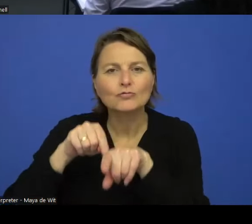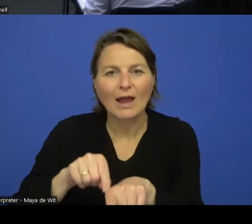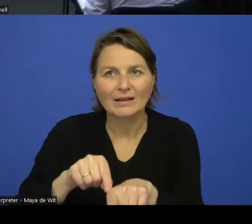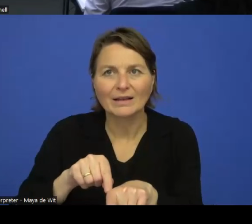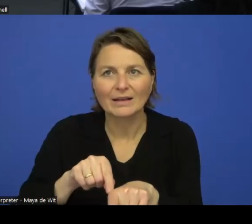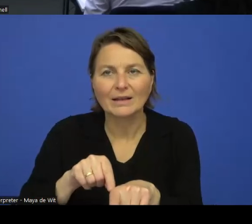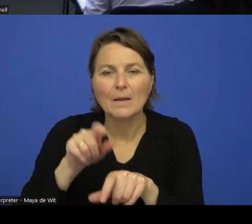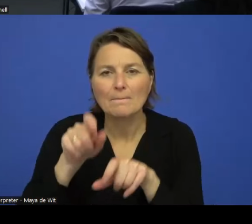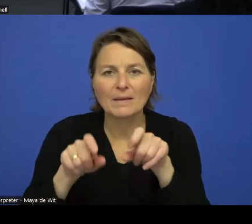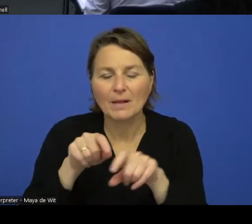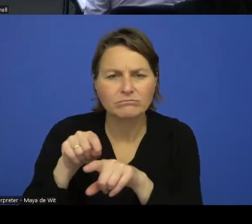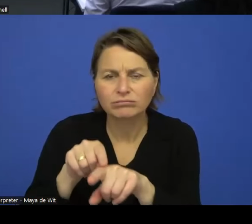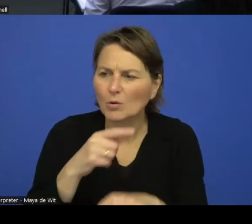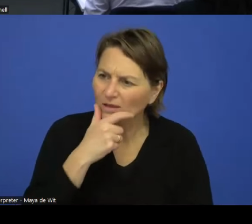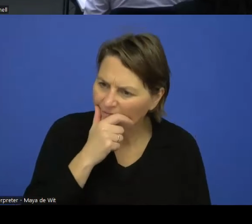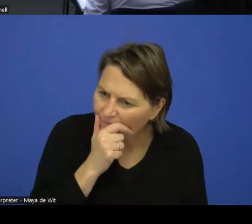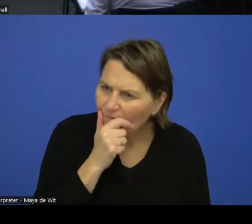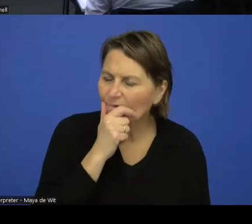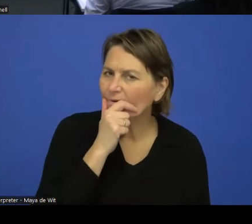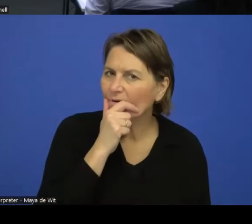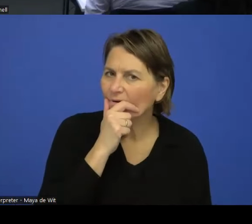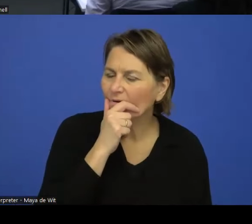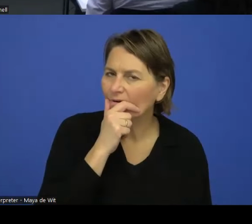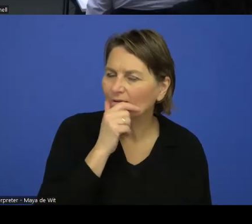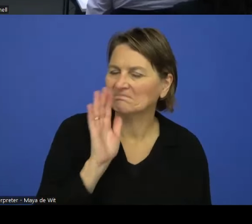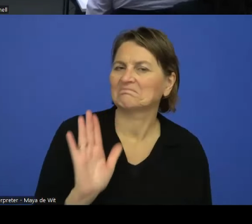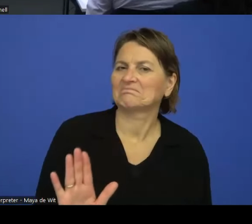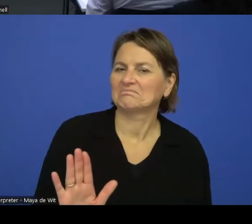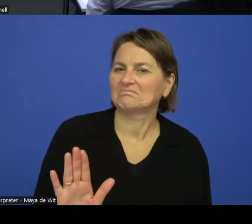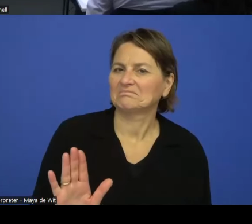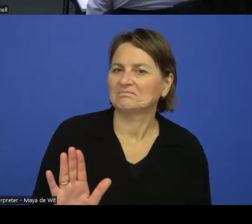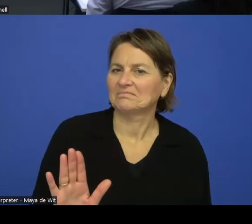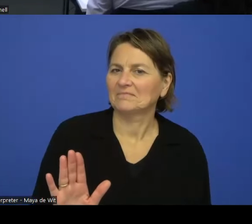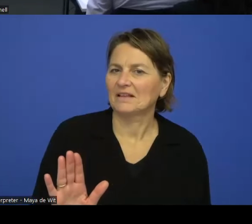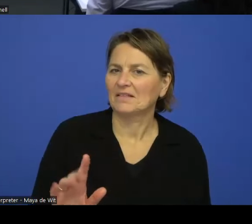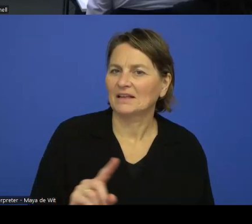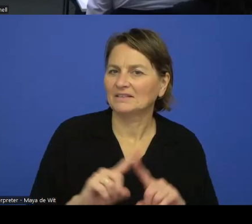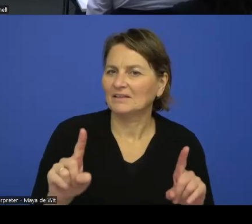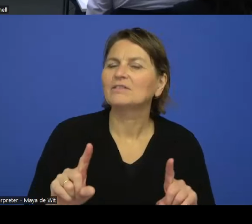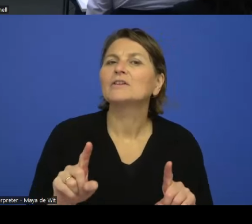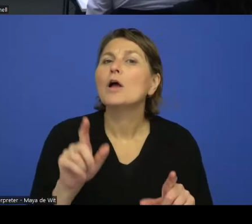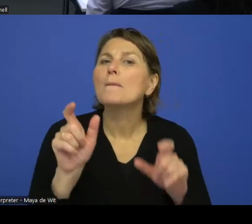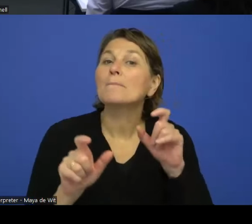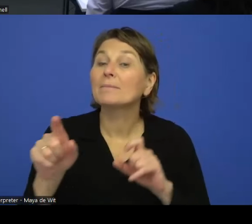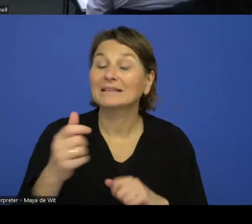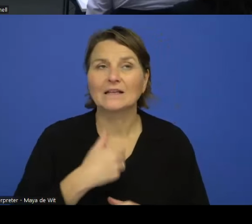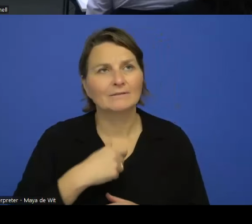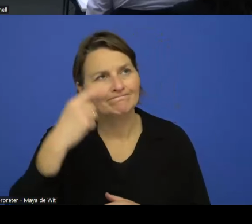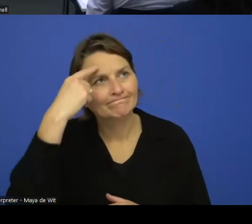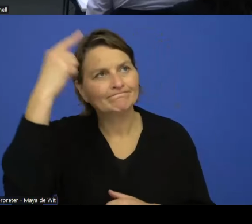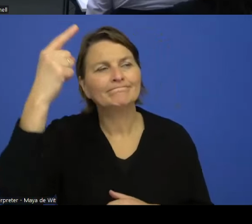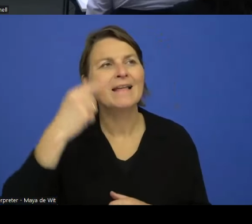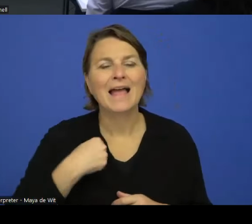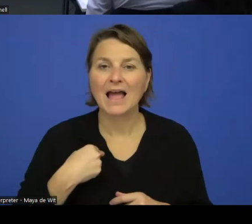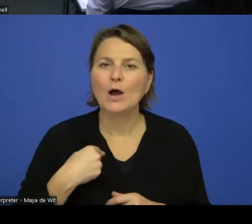because I thought, well, actually, there's a very different set of issues faced by the people who develop GPS receivers